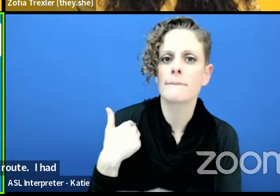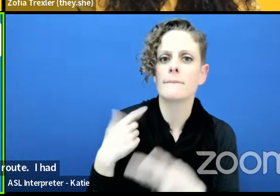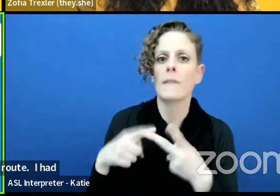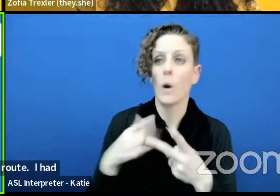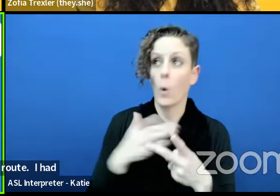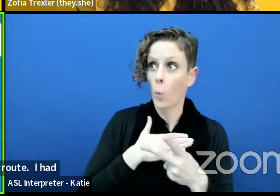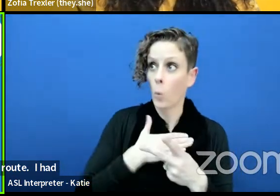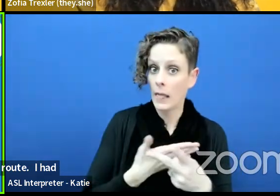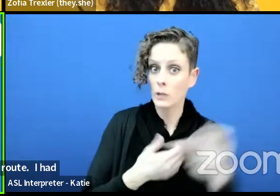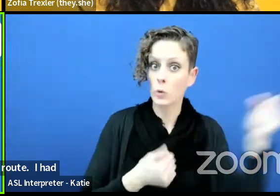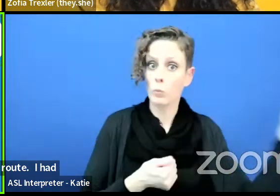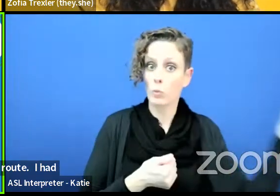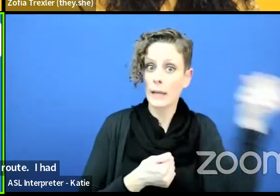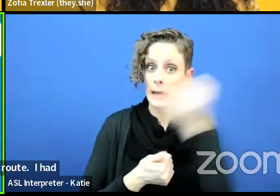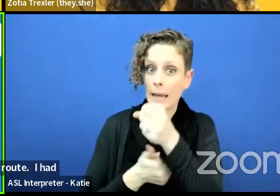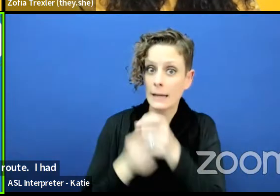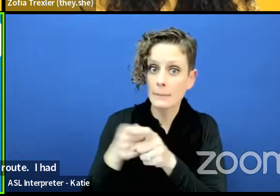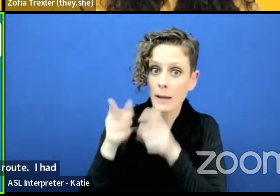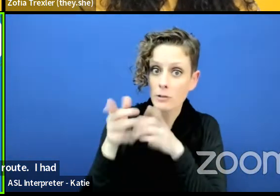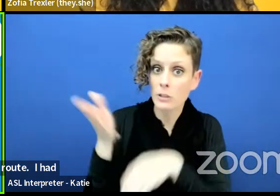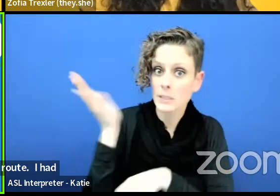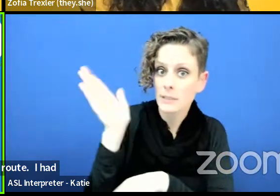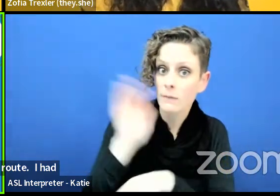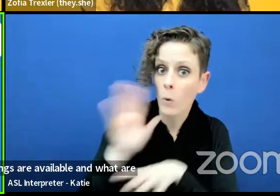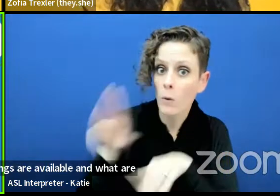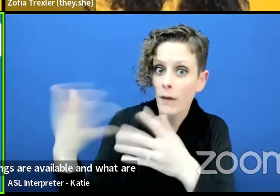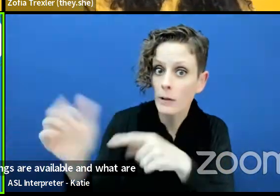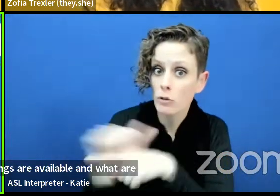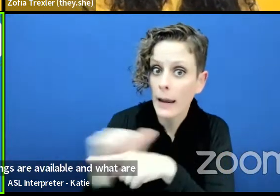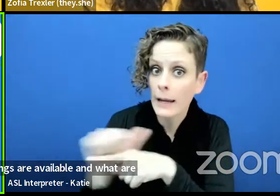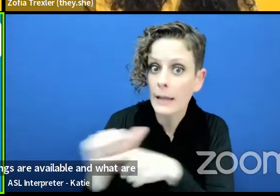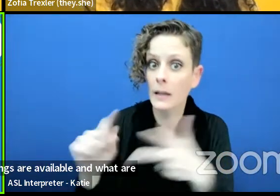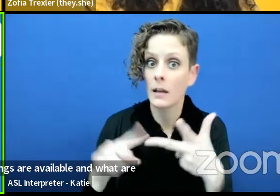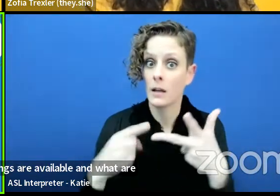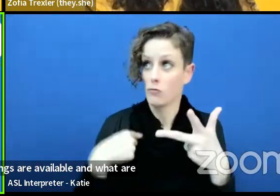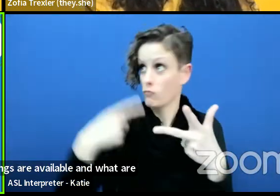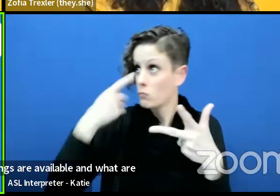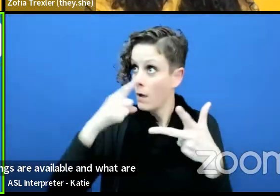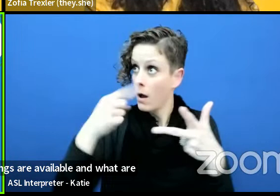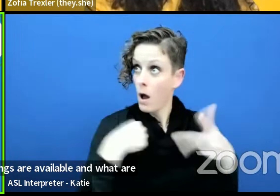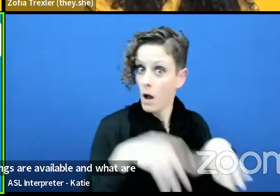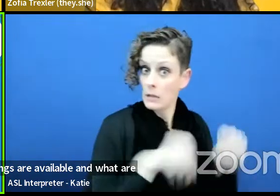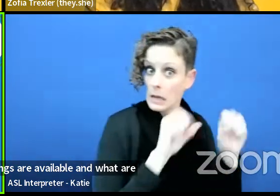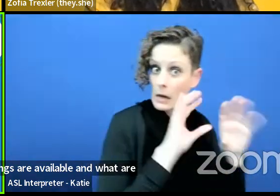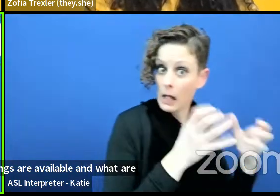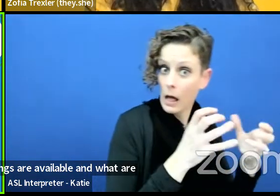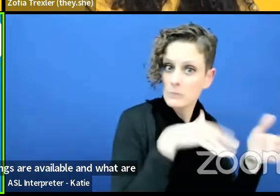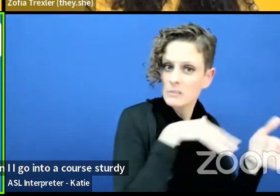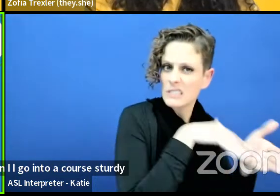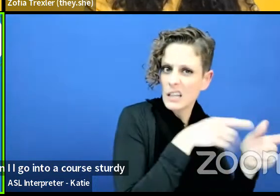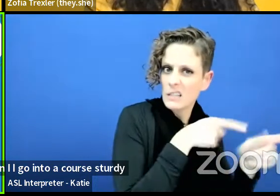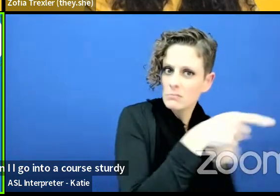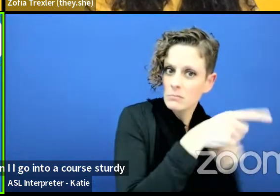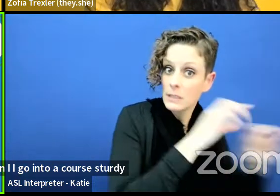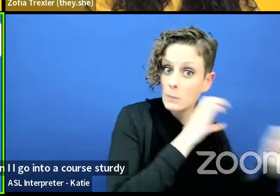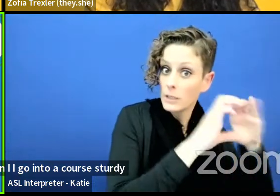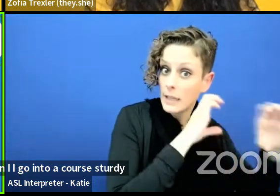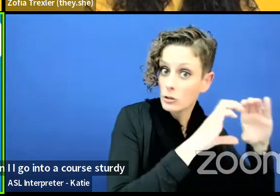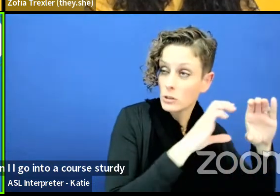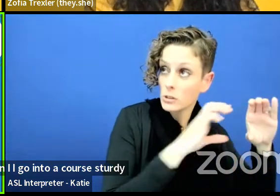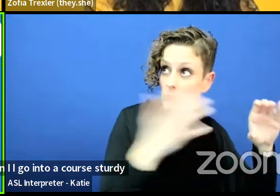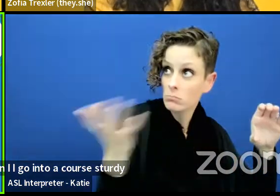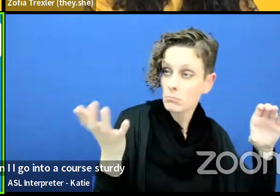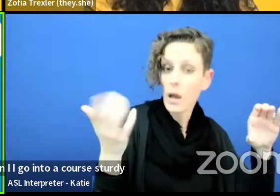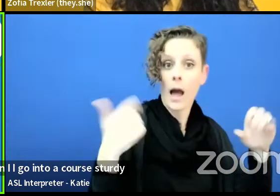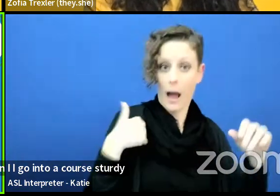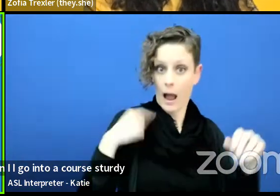in? Can I go into a course study and do some course studies on communication? Because I had